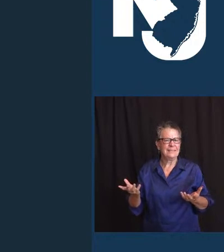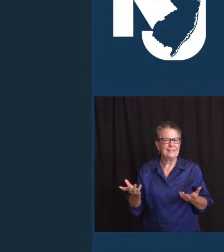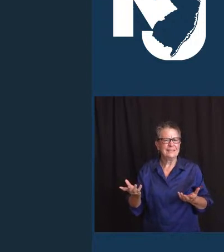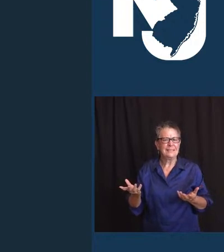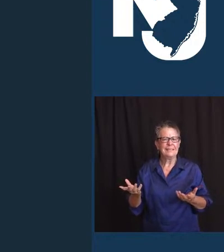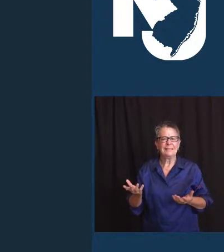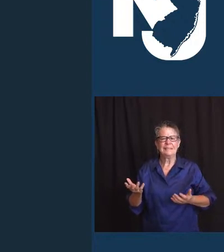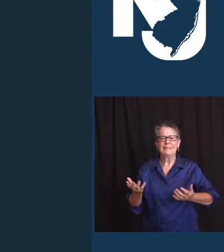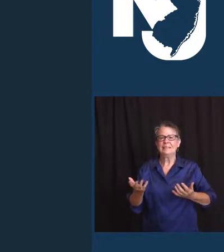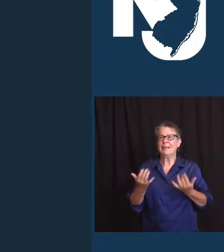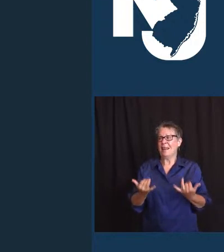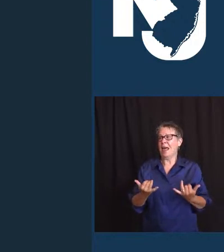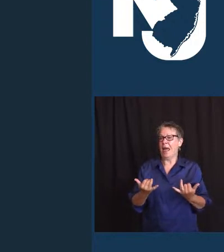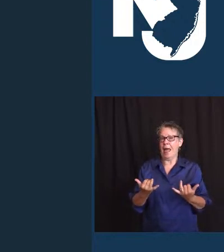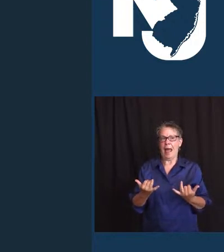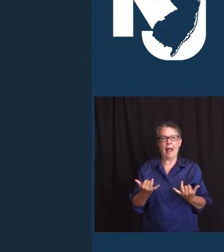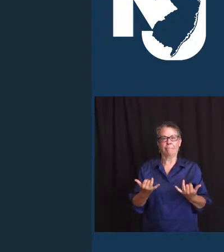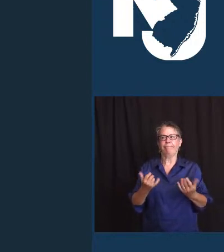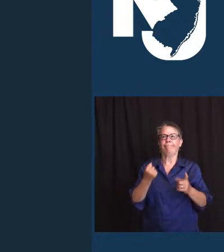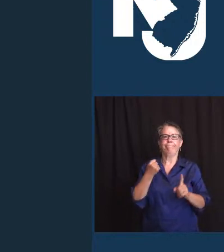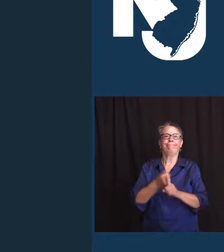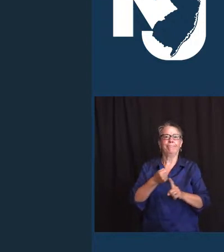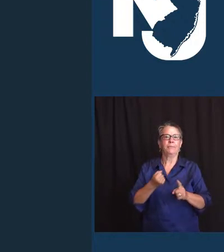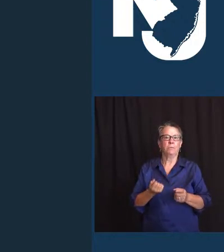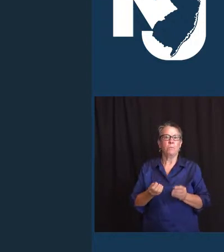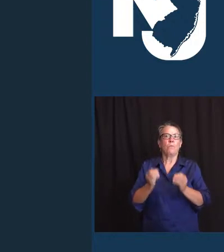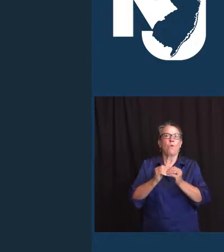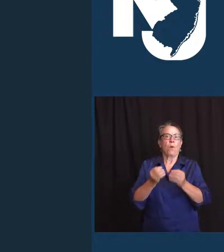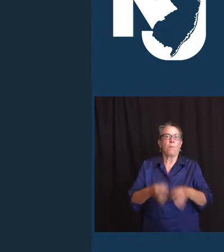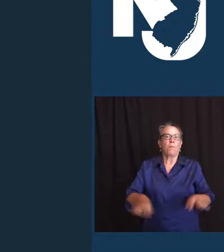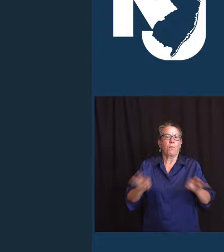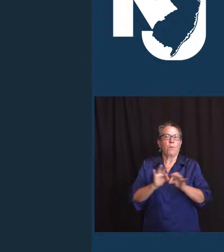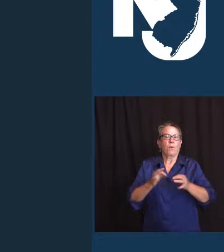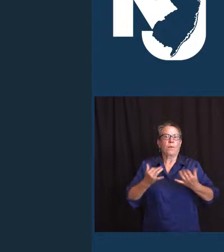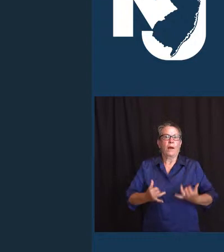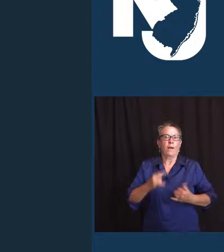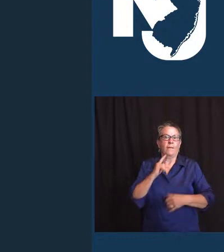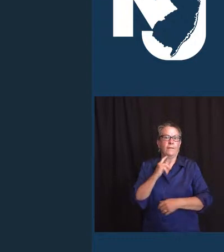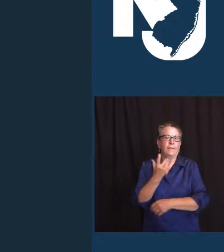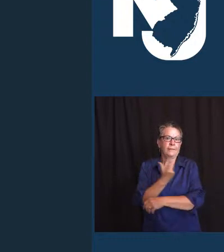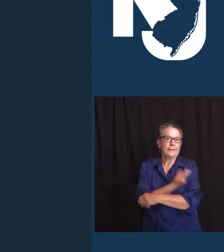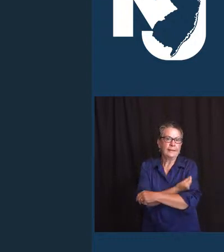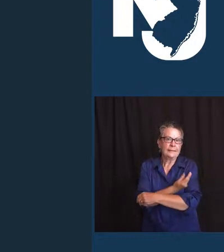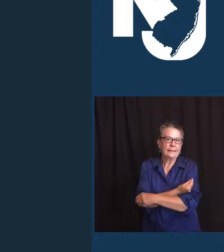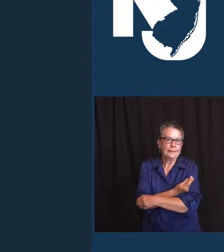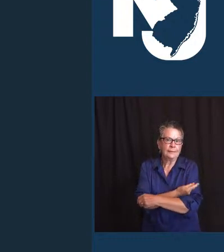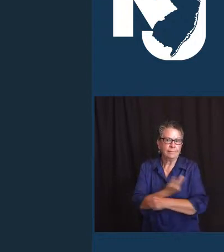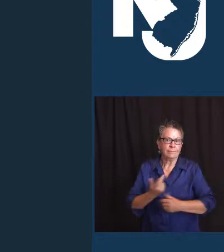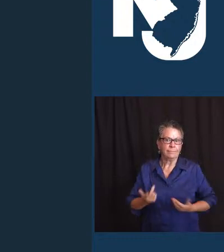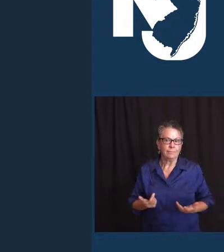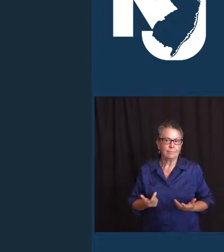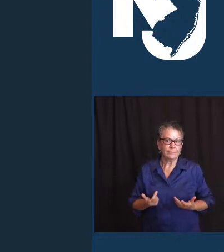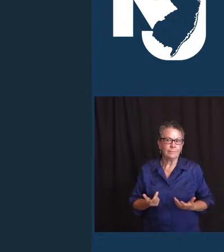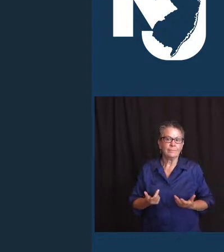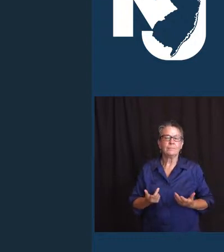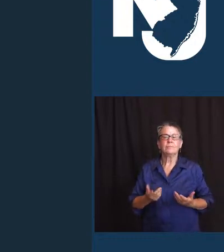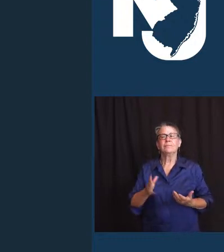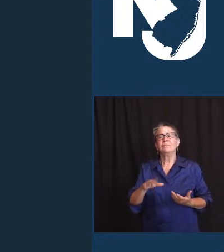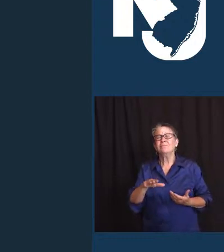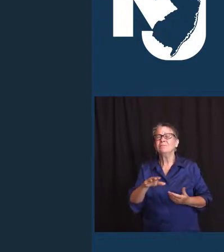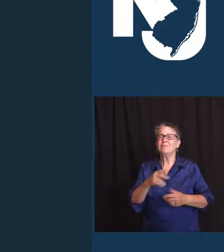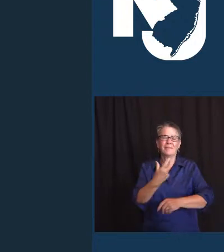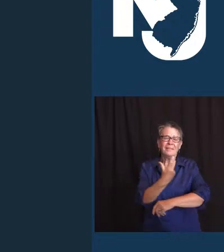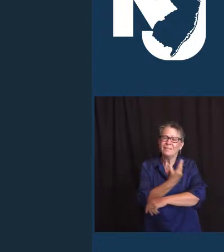safe and highly effective. By getting vaccinated, you are not only protecting yourself from a potentially deadly virus, you are protecting your